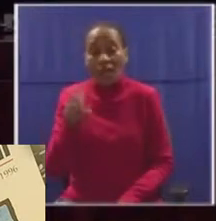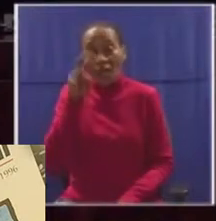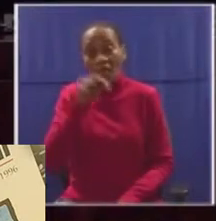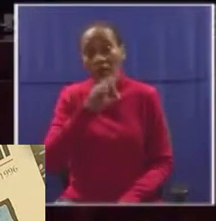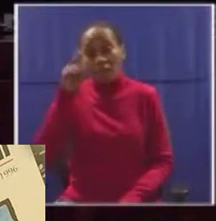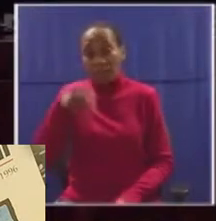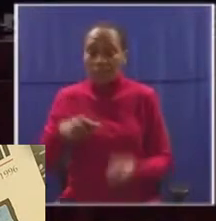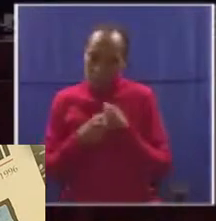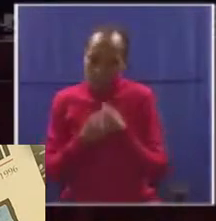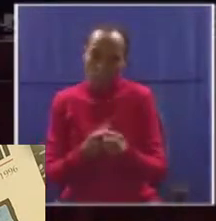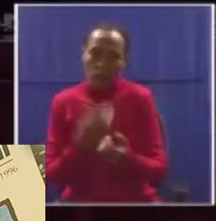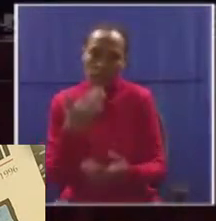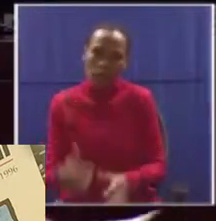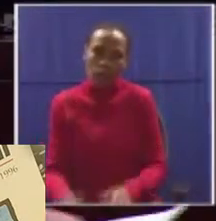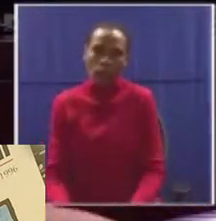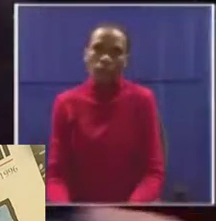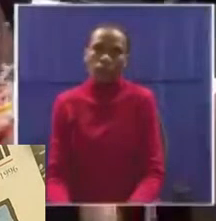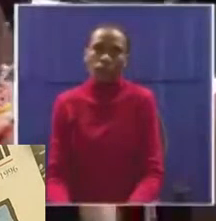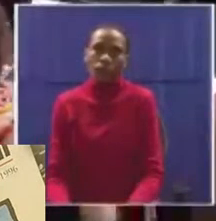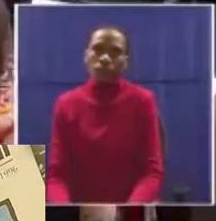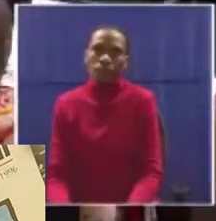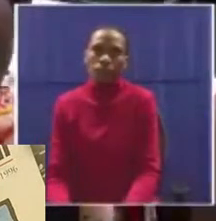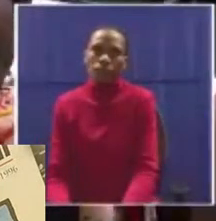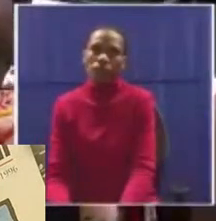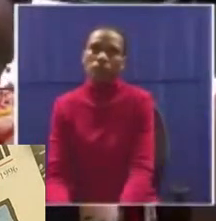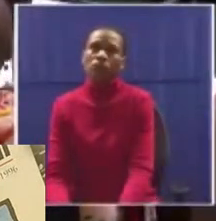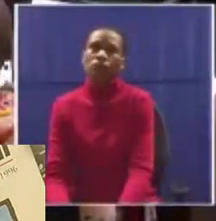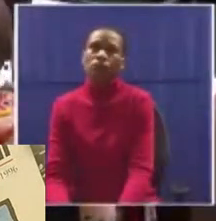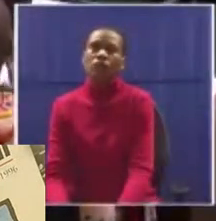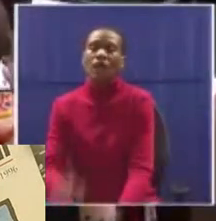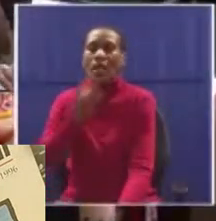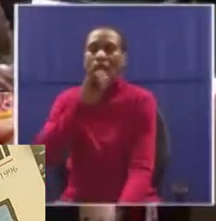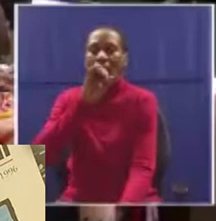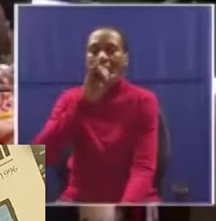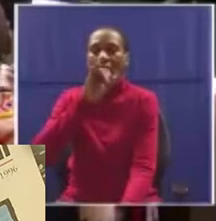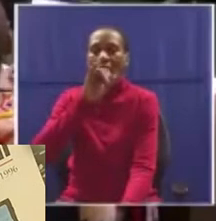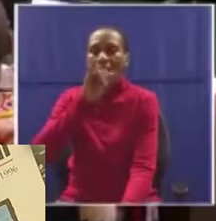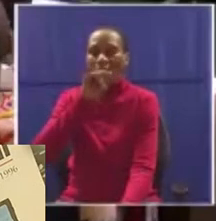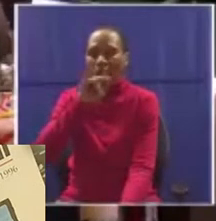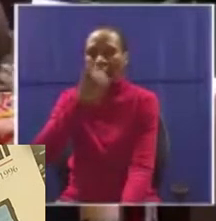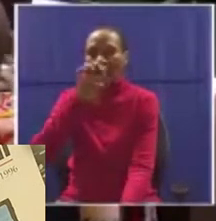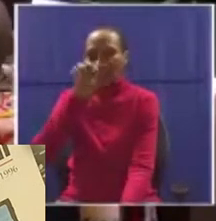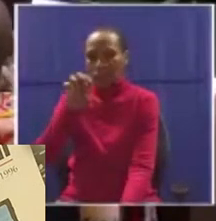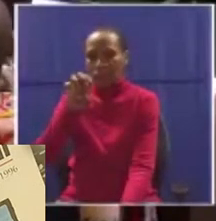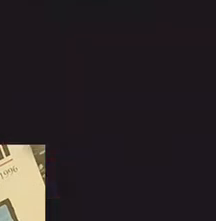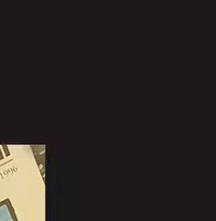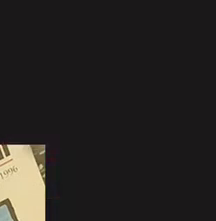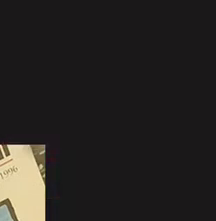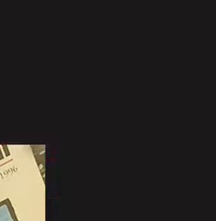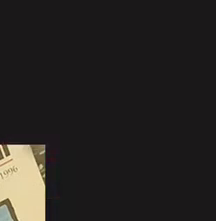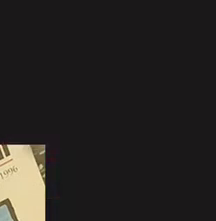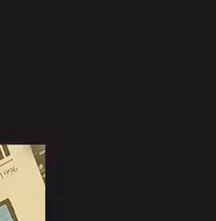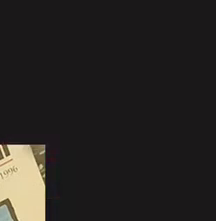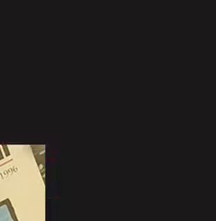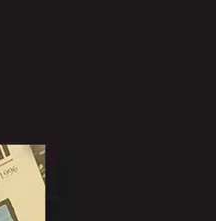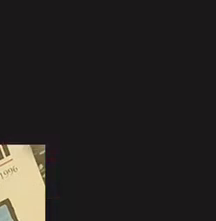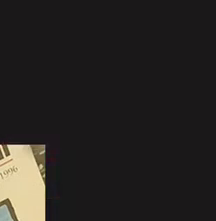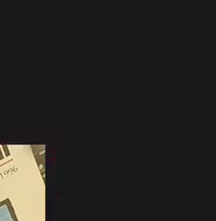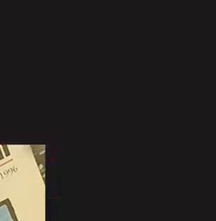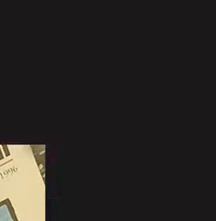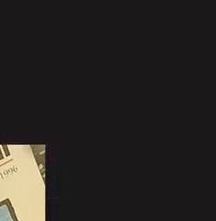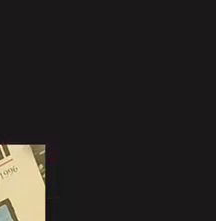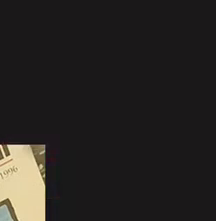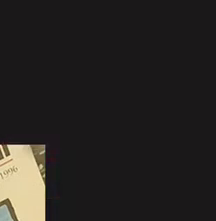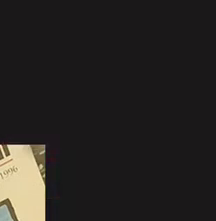supports this thank you thank you the IEC thank you the AIC